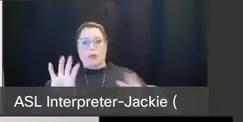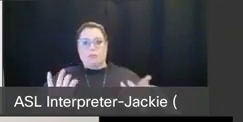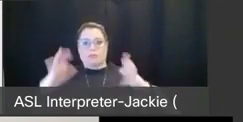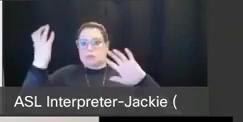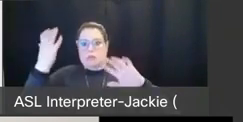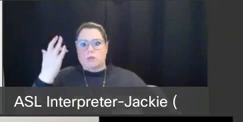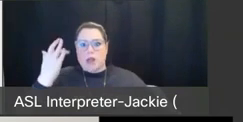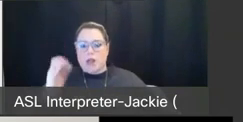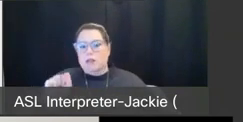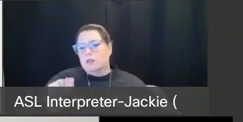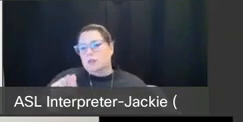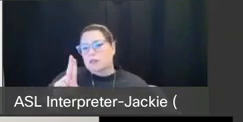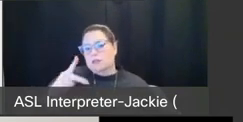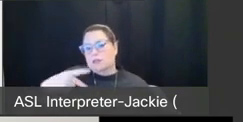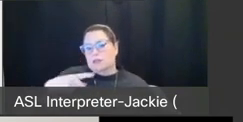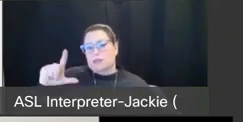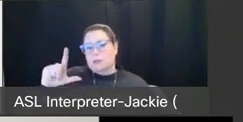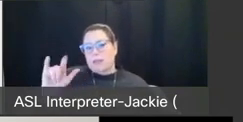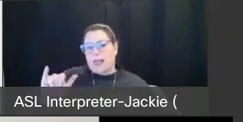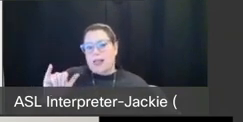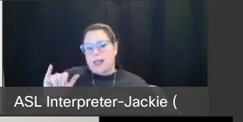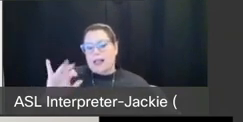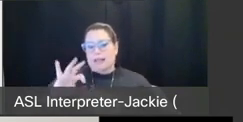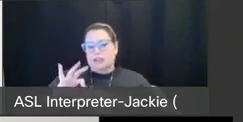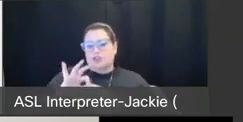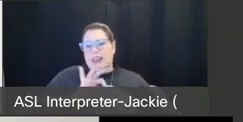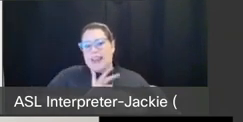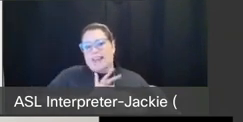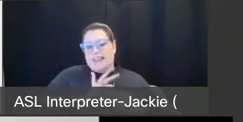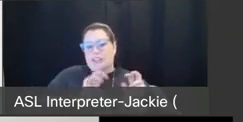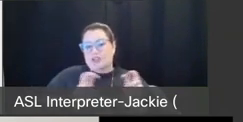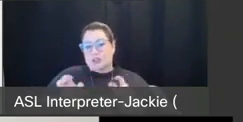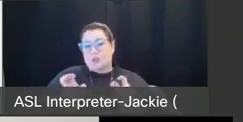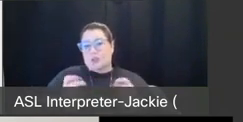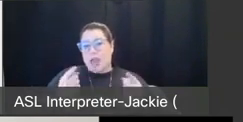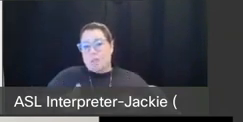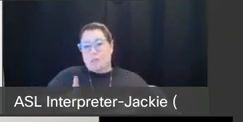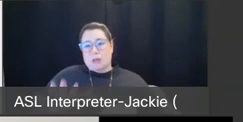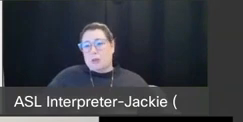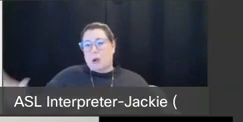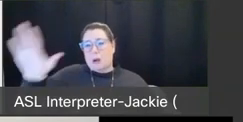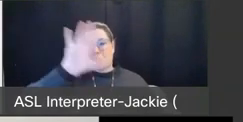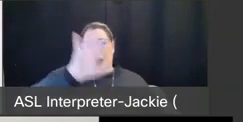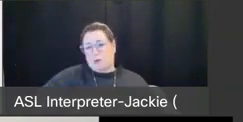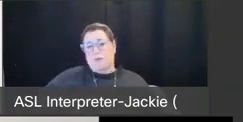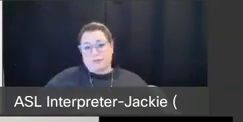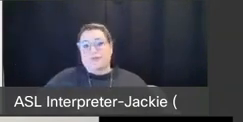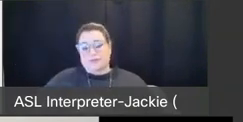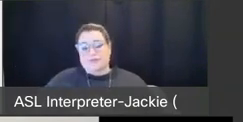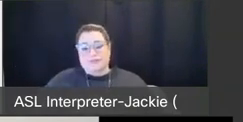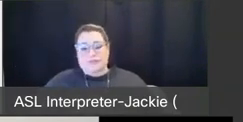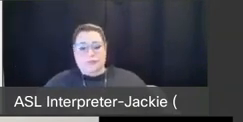can you give up if timeline and budget don't allow? And then you want to research your materials, because you don't